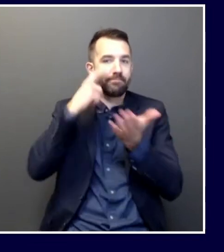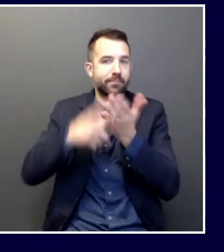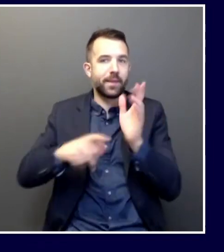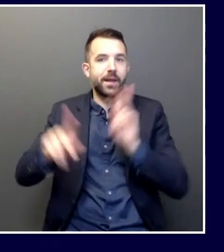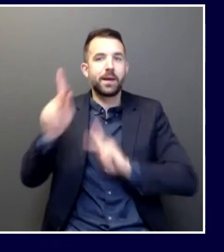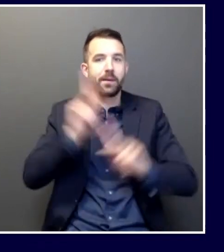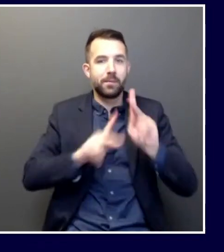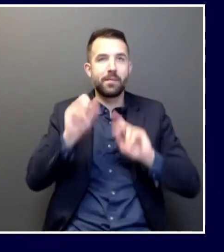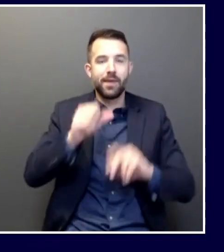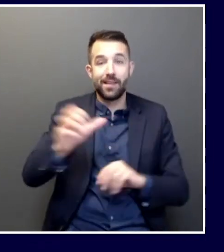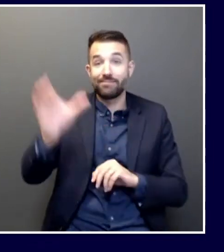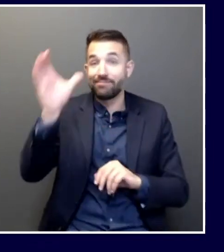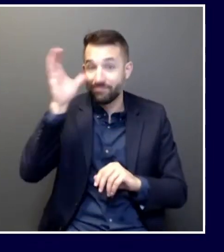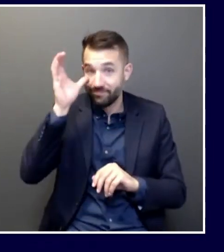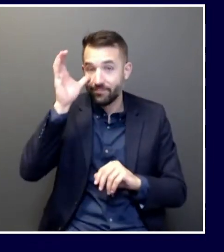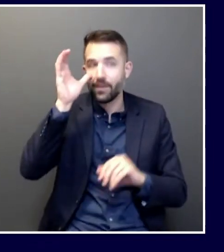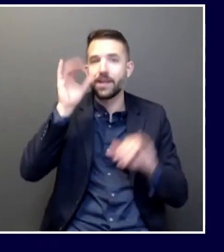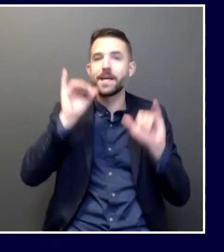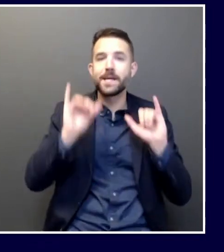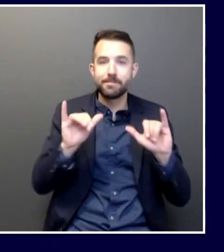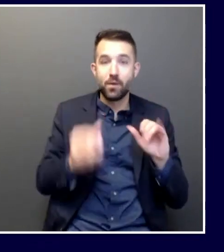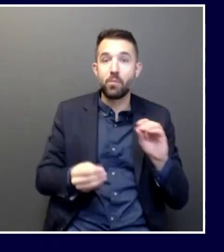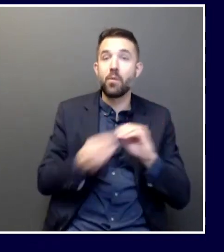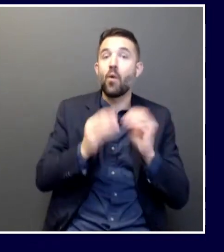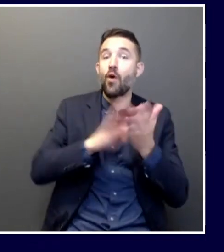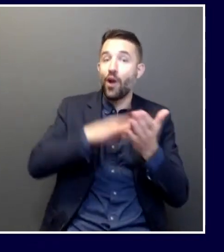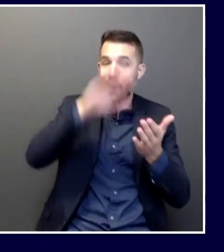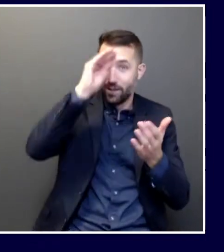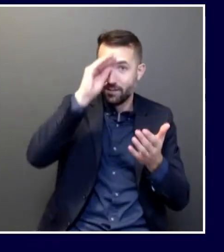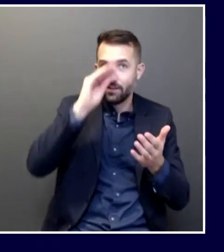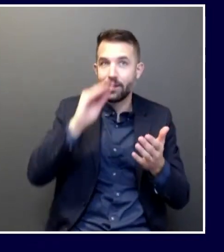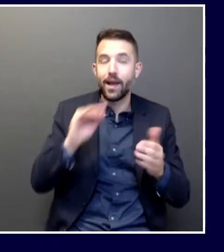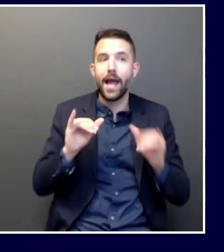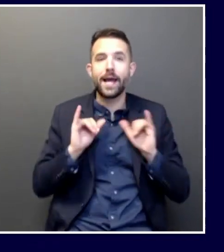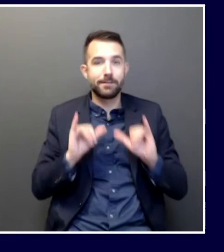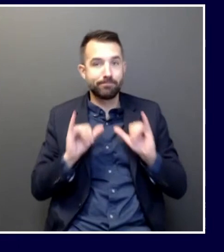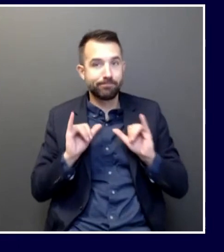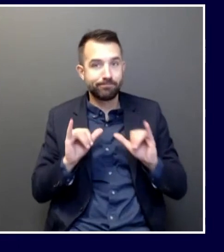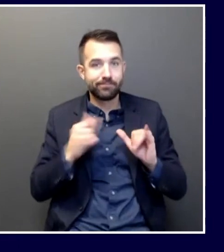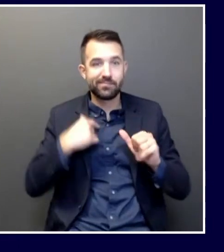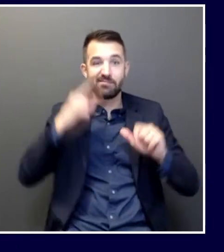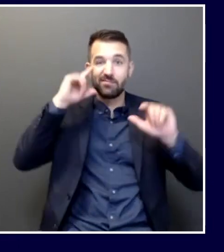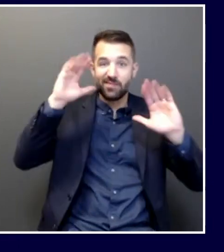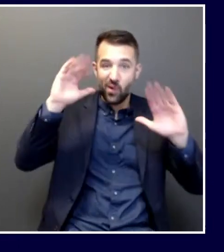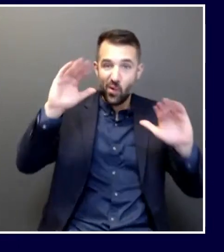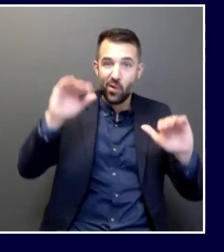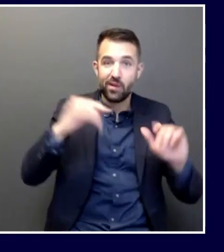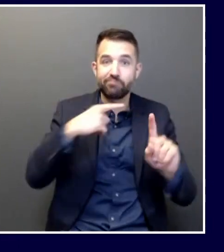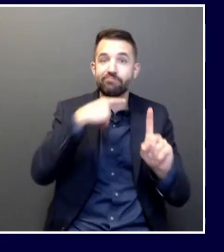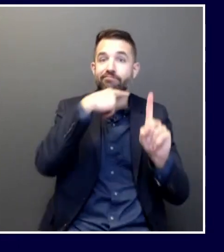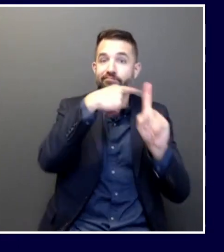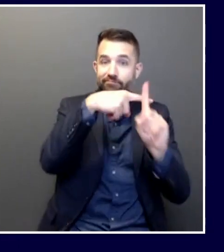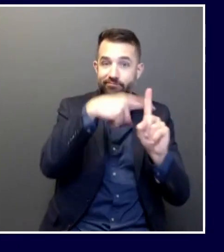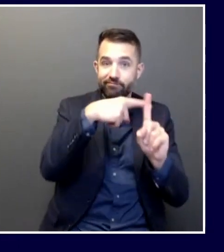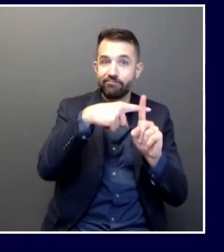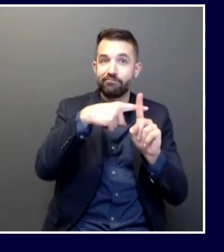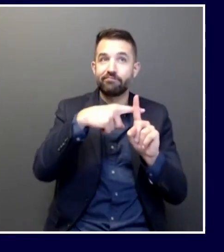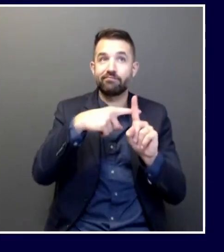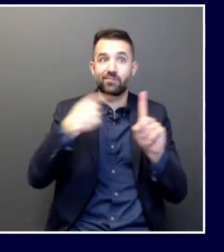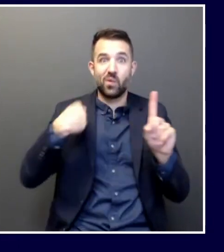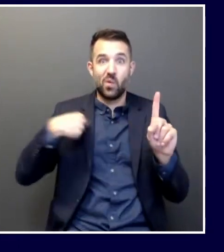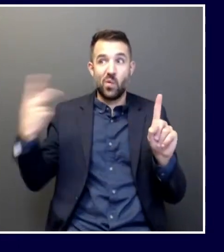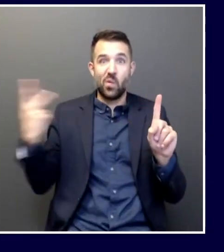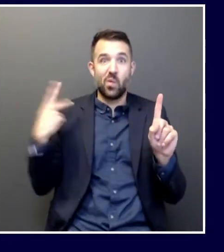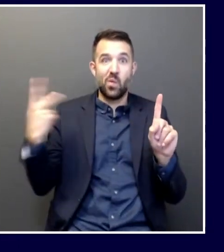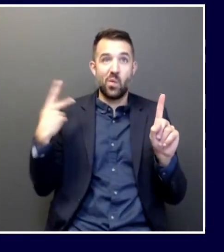very encouraging. So we will continue to try to get more fidelity around the answer to the question why, but I